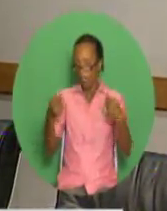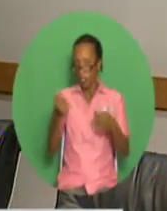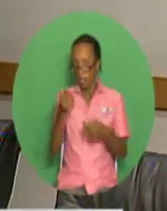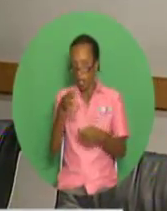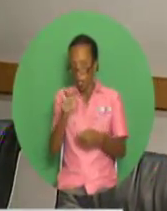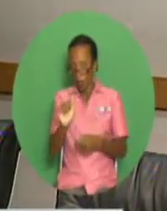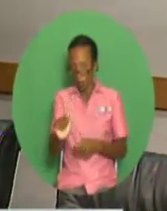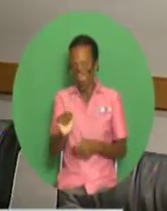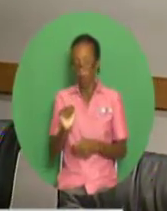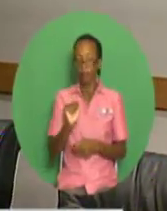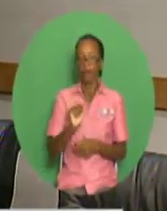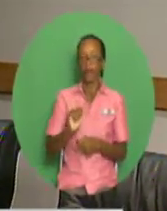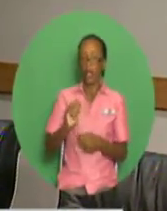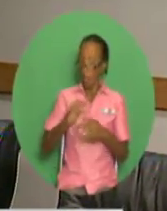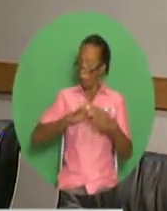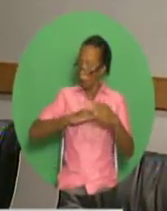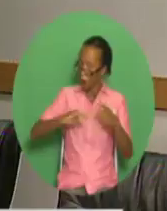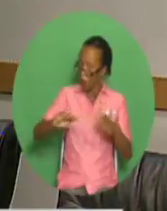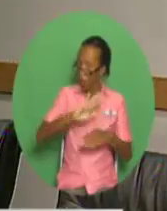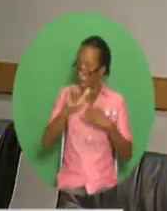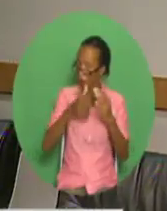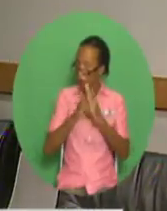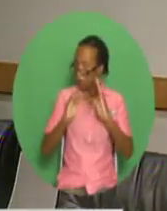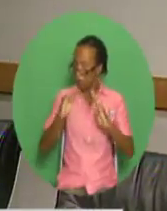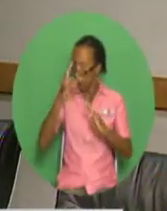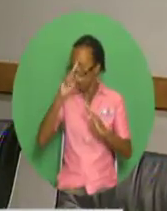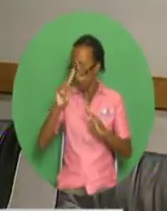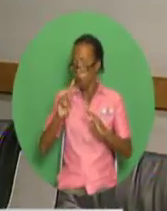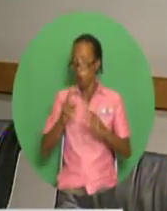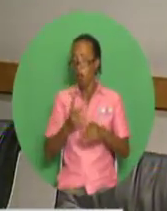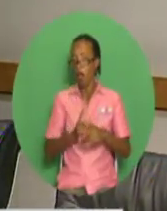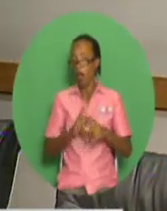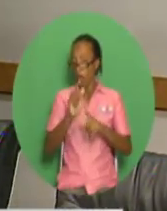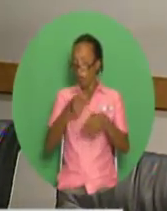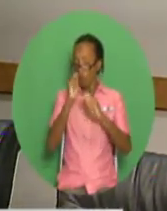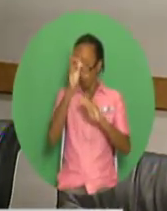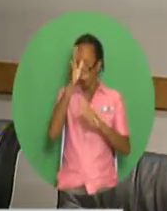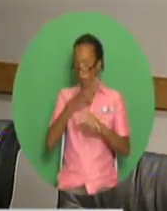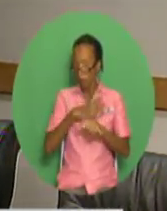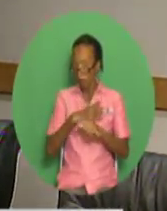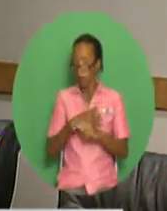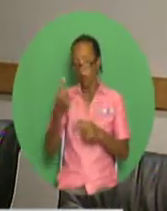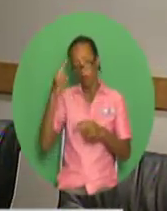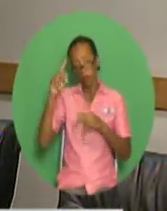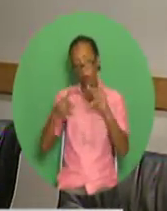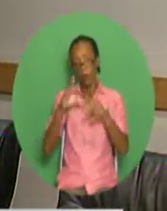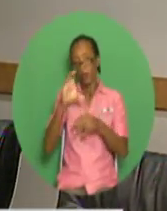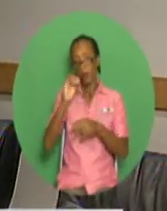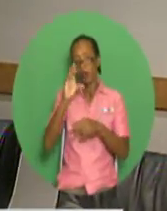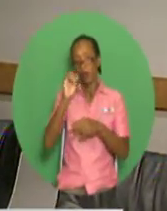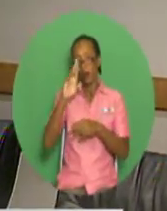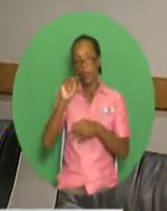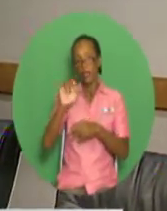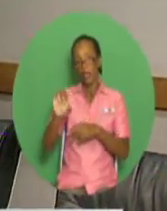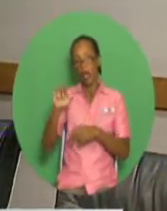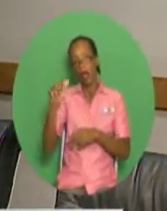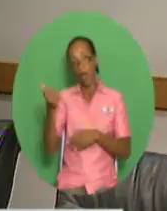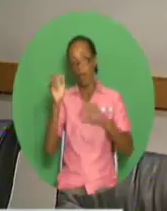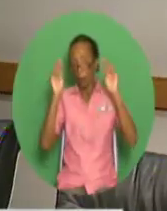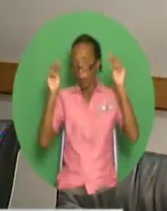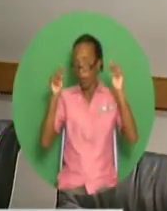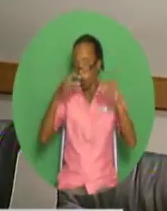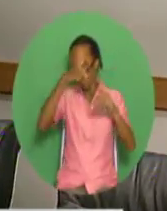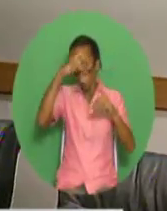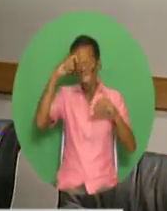and they set it up and paved it nice for the fishermen and so on. We're going to do a ribbon cutting for that for the people of Cookreed. The Minister for Works